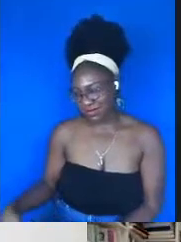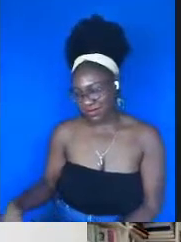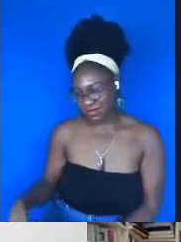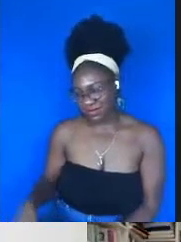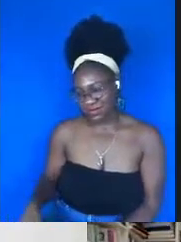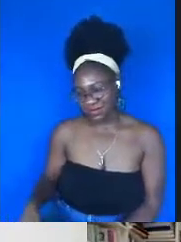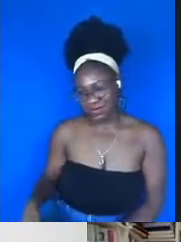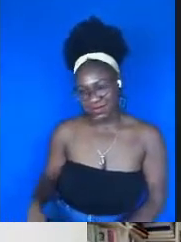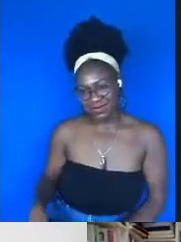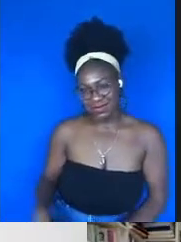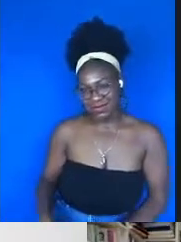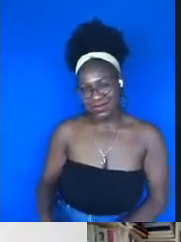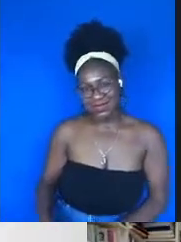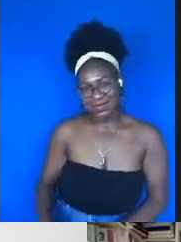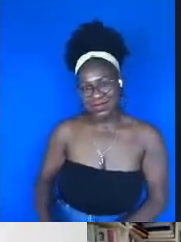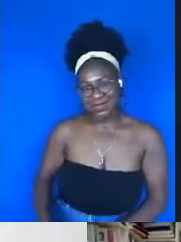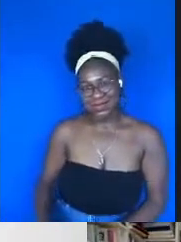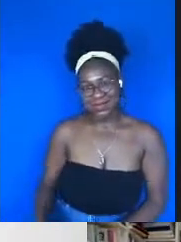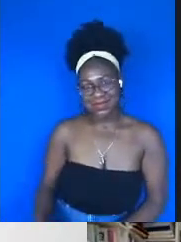just as bad for Ophelia.